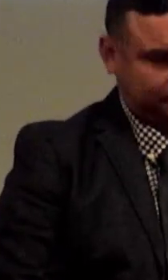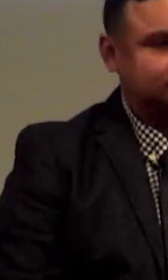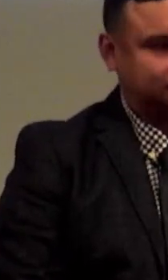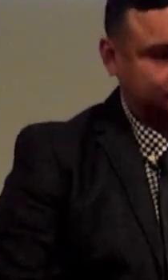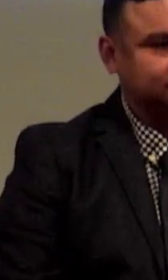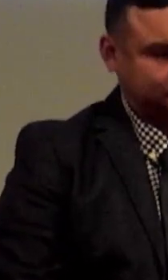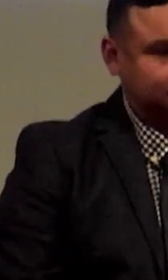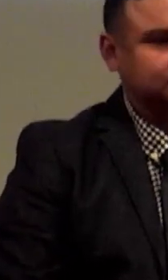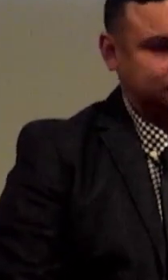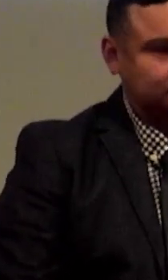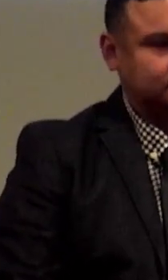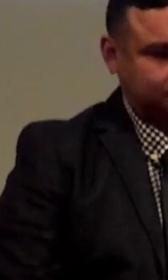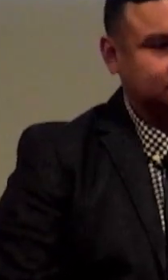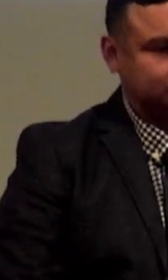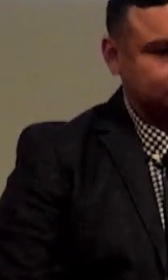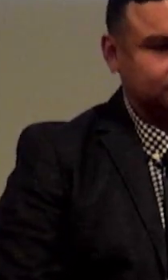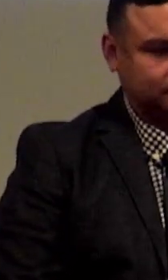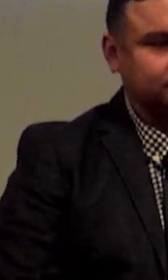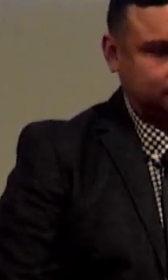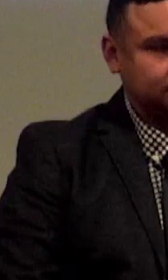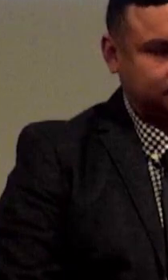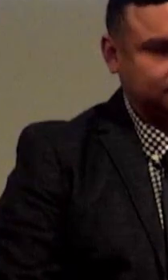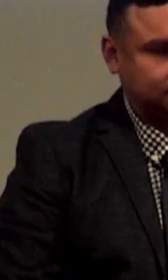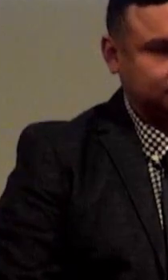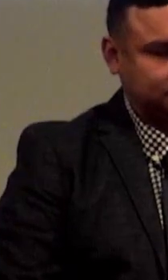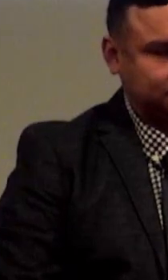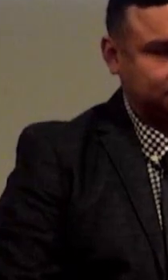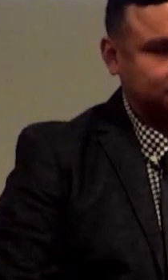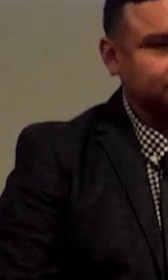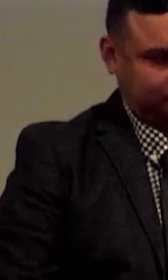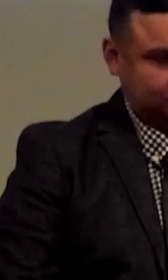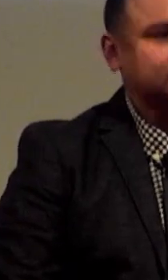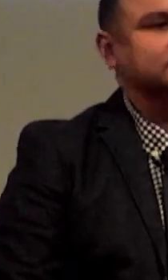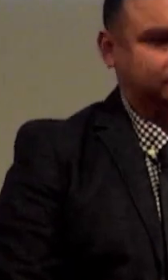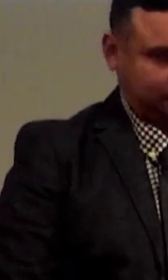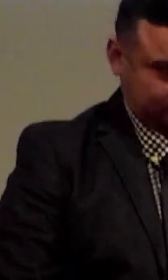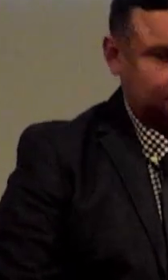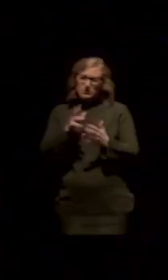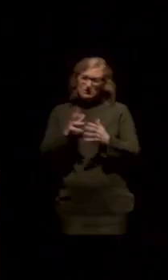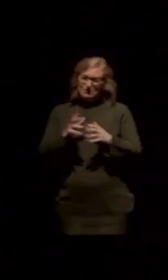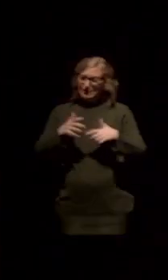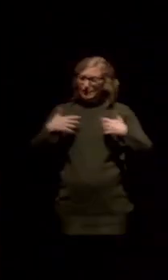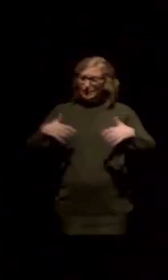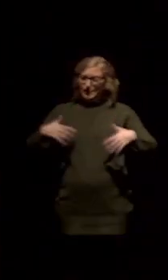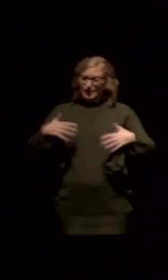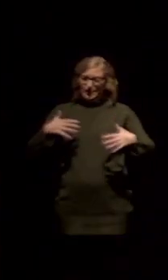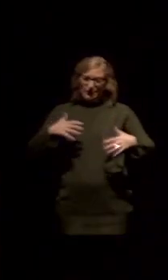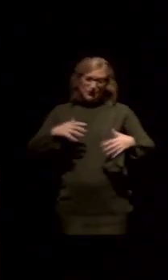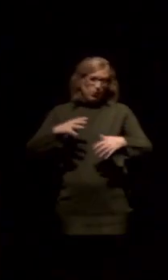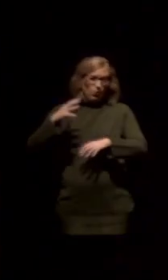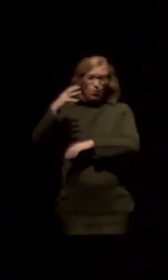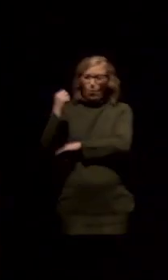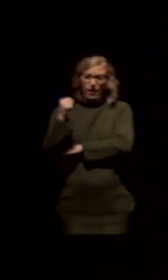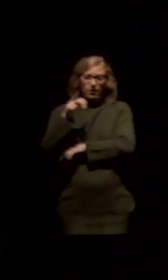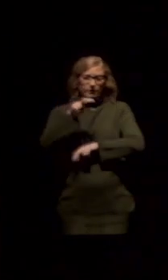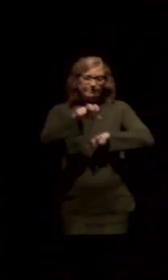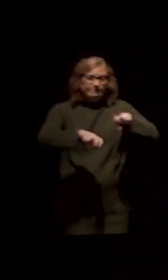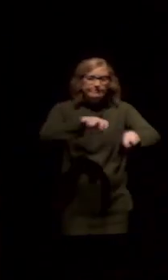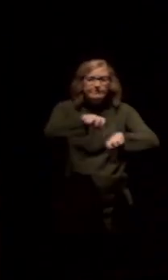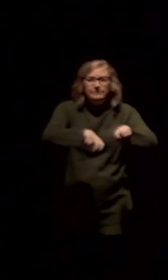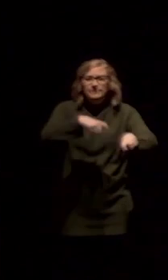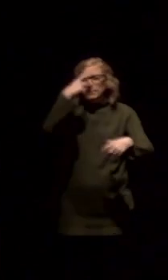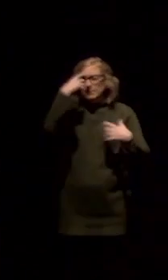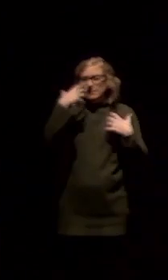True. The governor and the legislature are talking about historic investments in mental health. We're having this conversation. There are